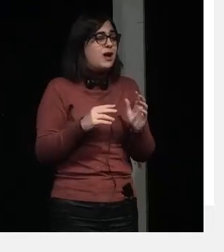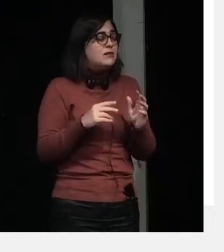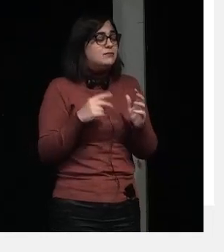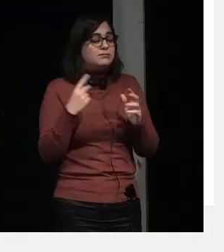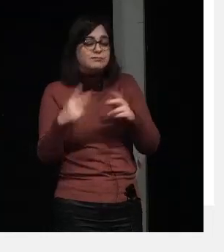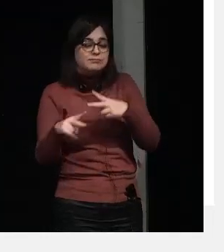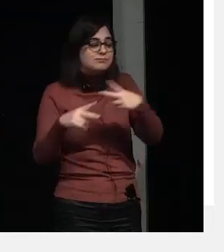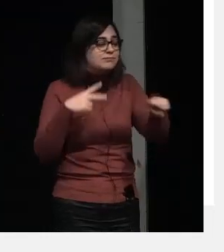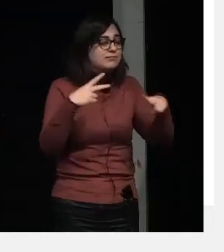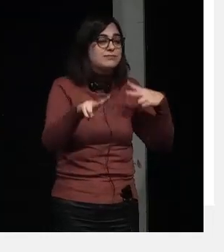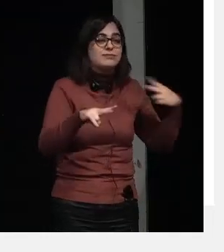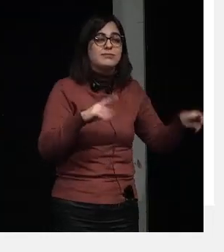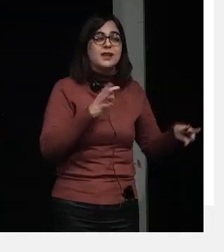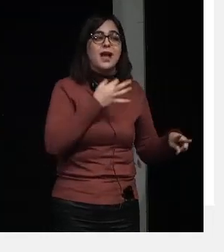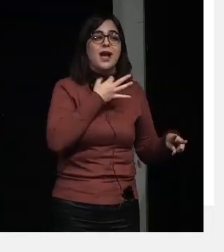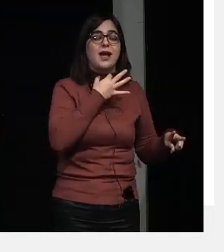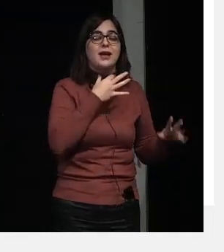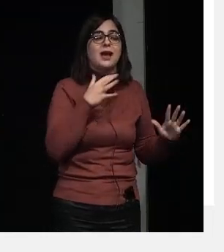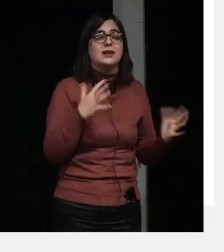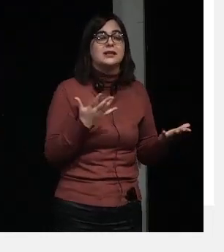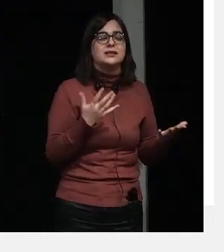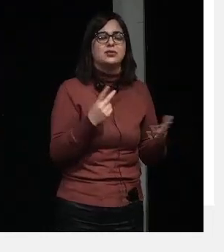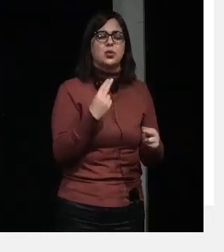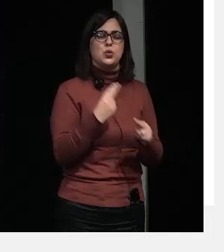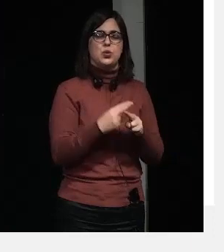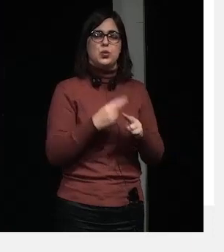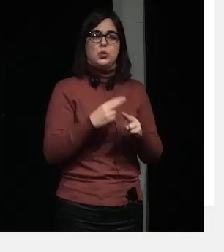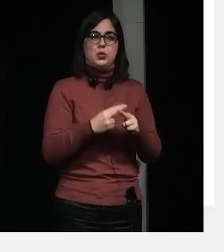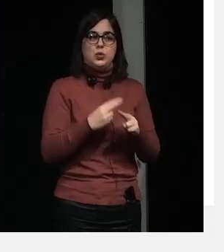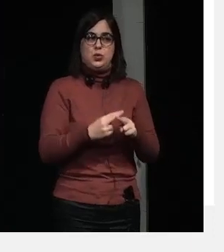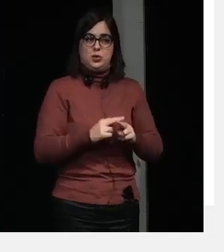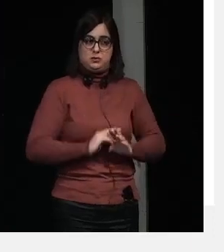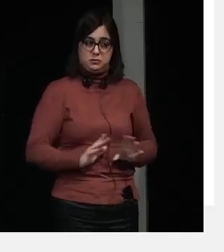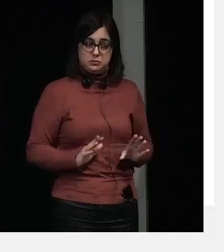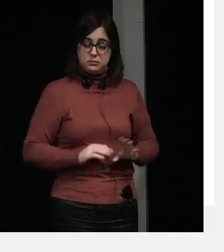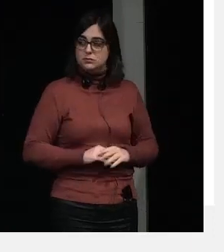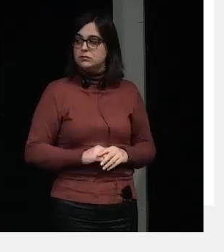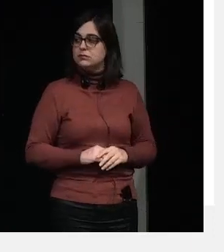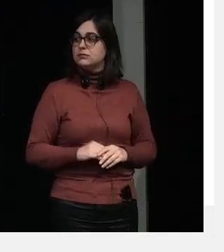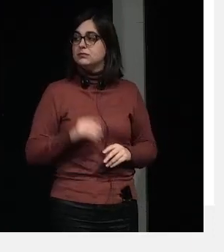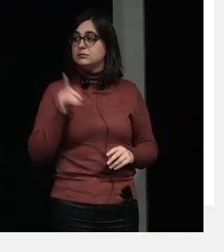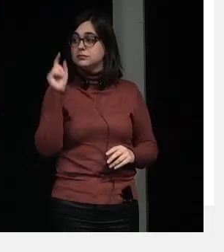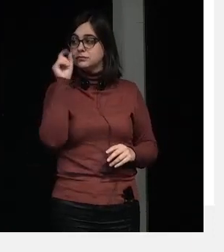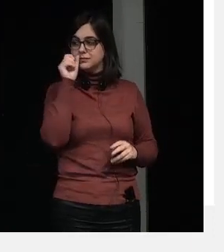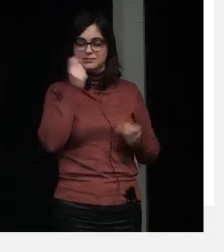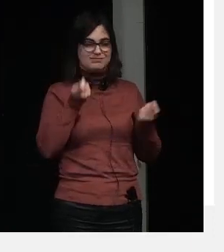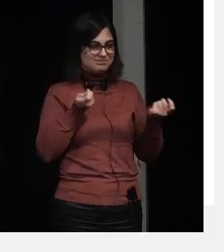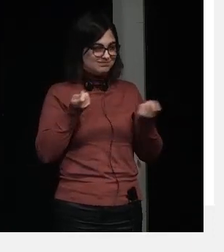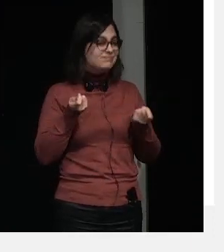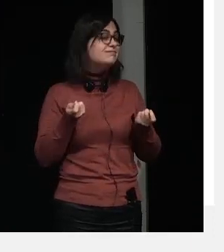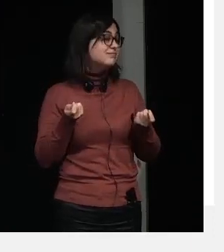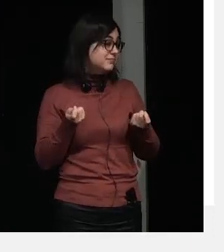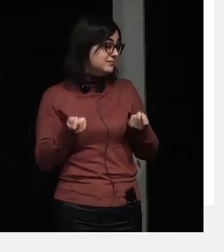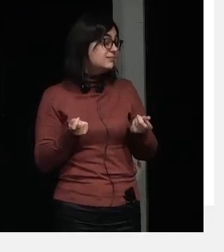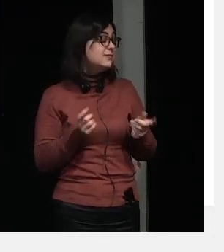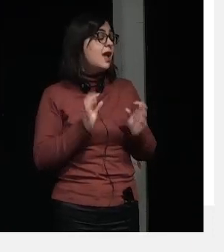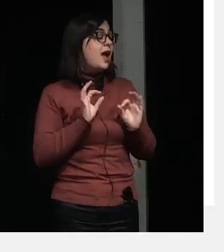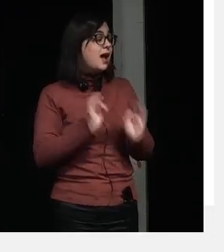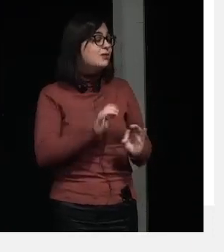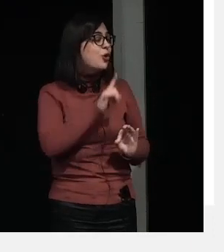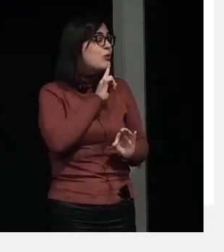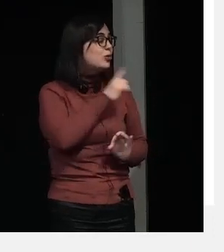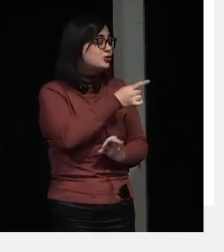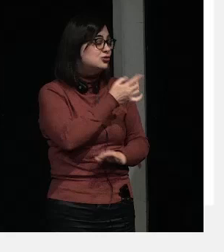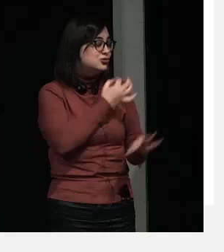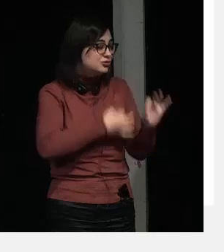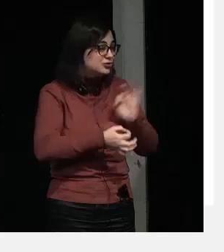are really is invaluable. It's exactly what you said. It's not about special needs.